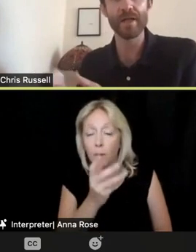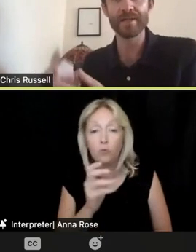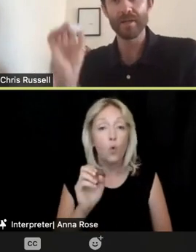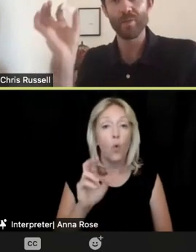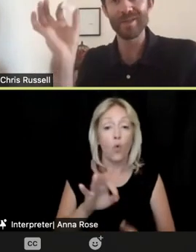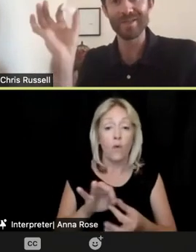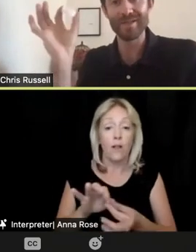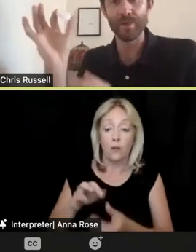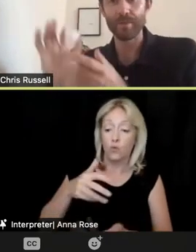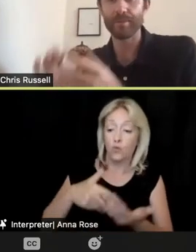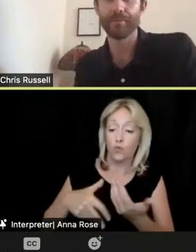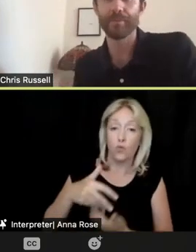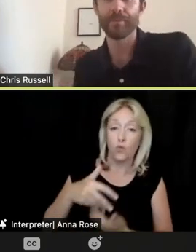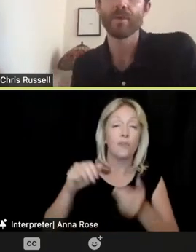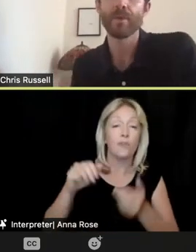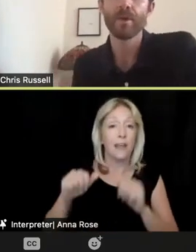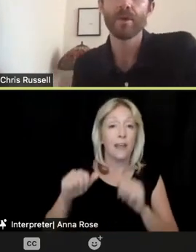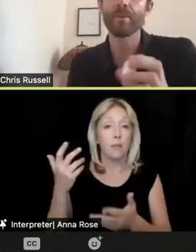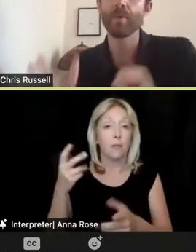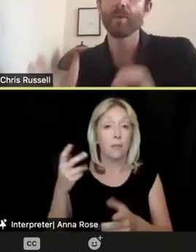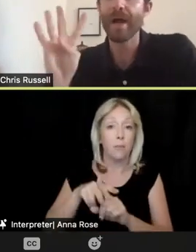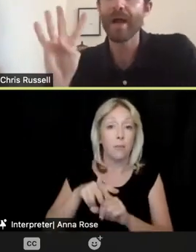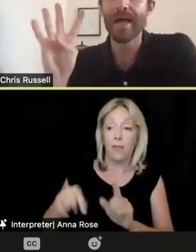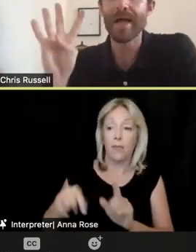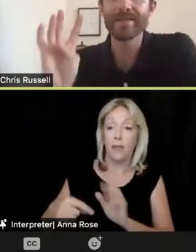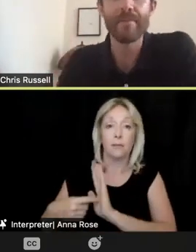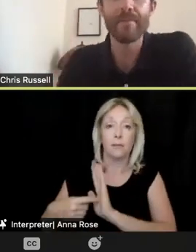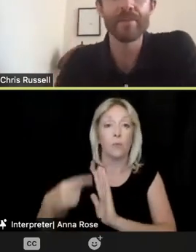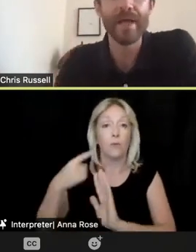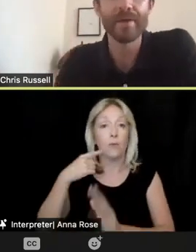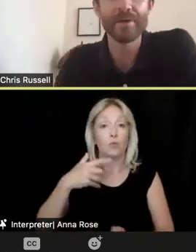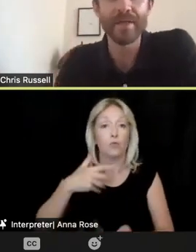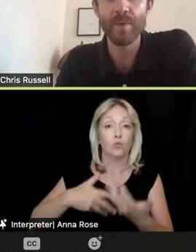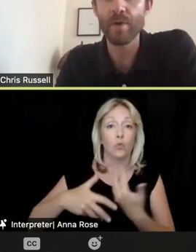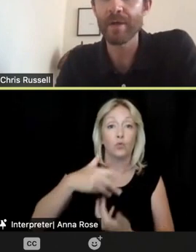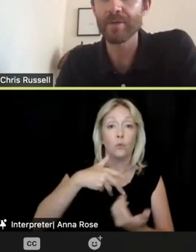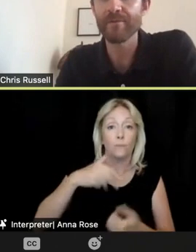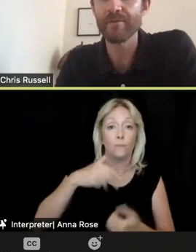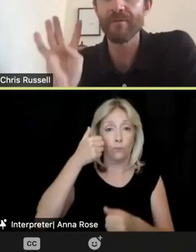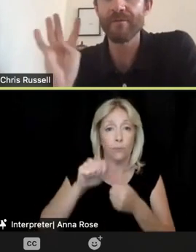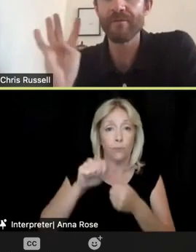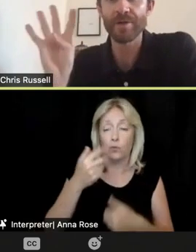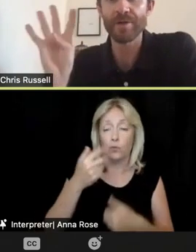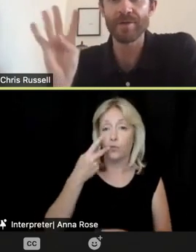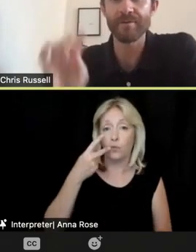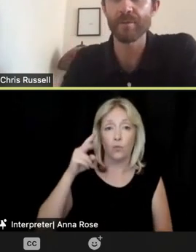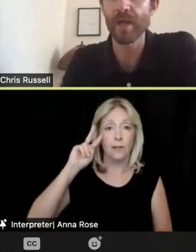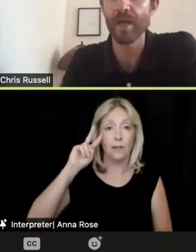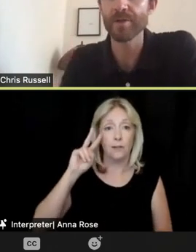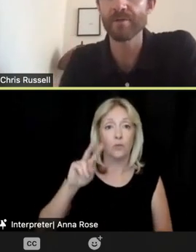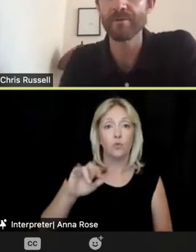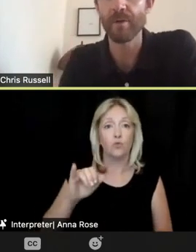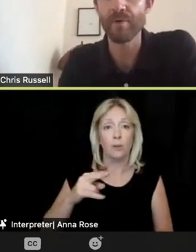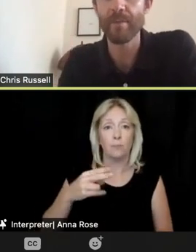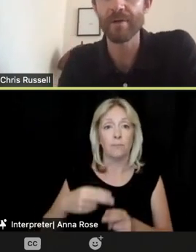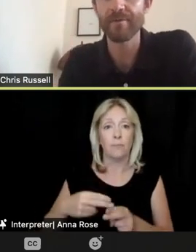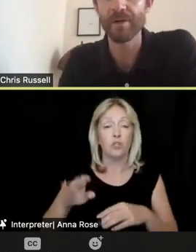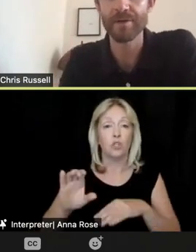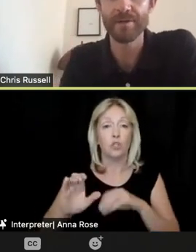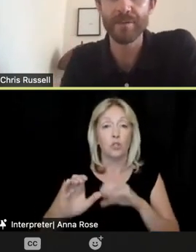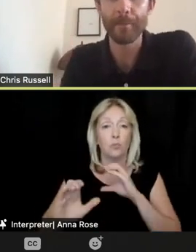to socialize with a symbol? Remember, we talked last time, Jen spoke about the 4 functions of communication,